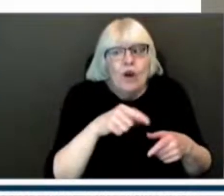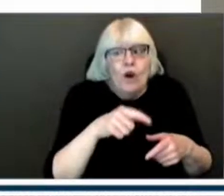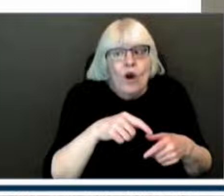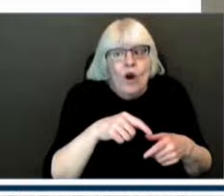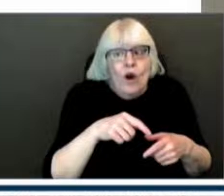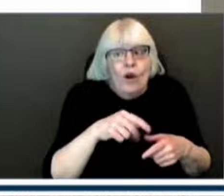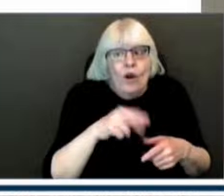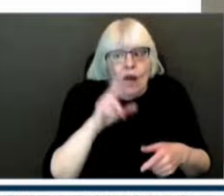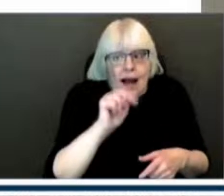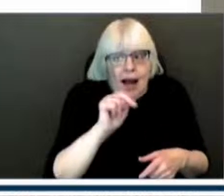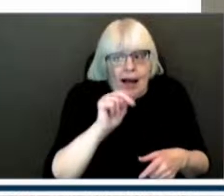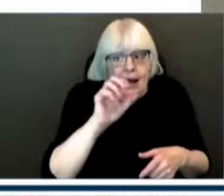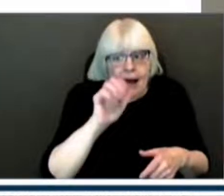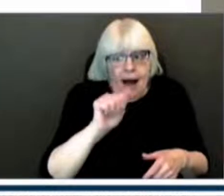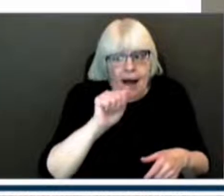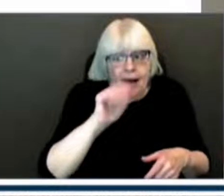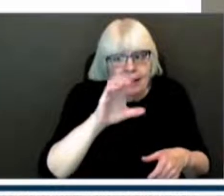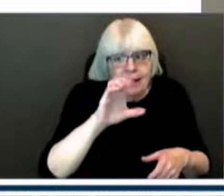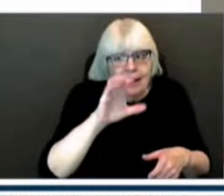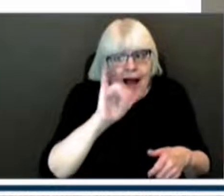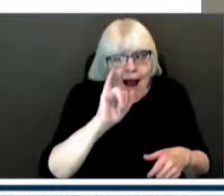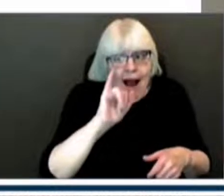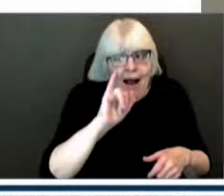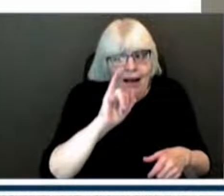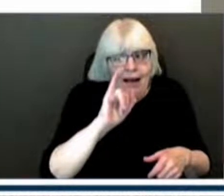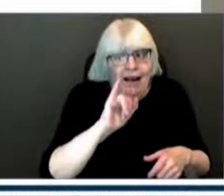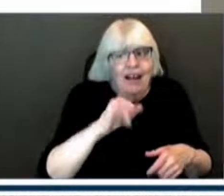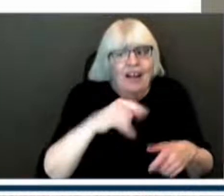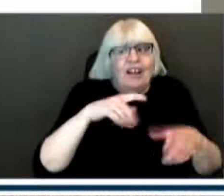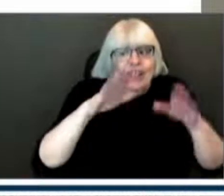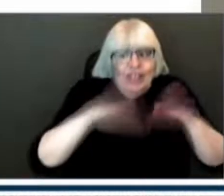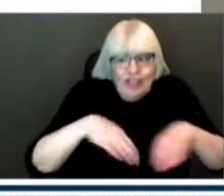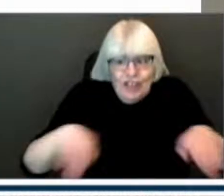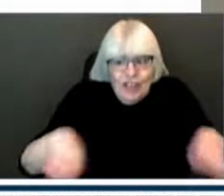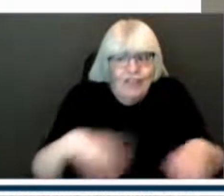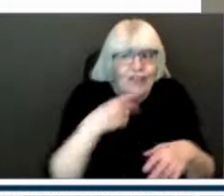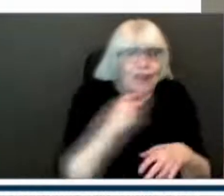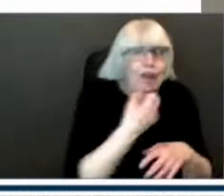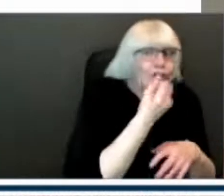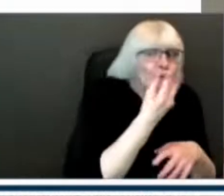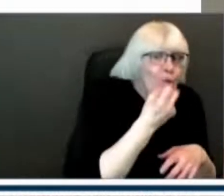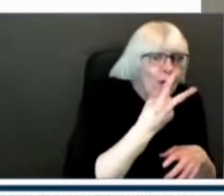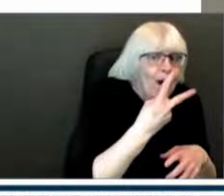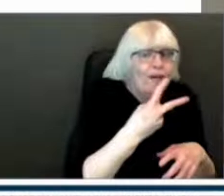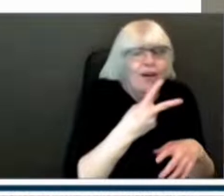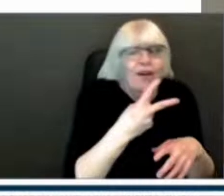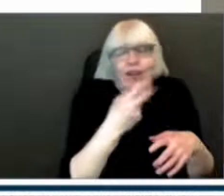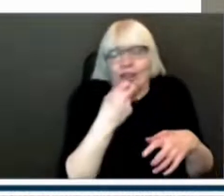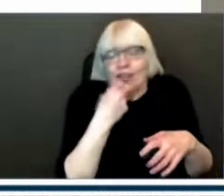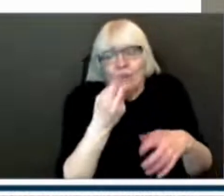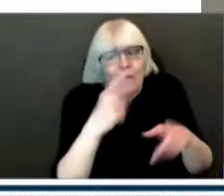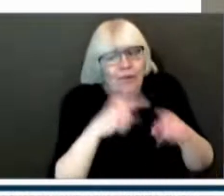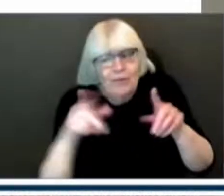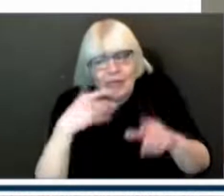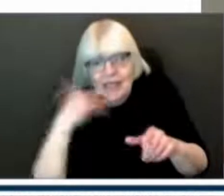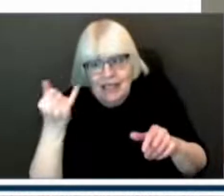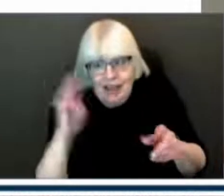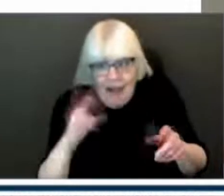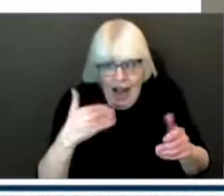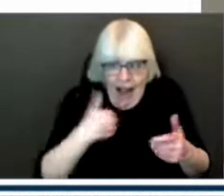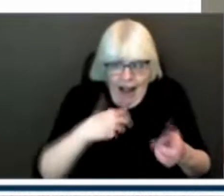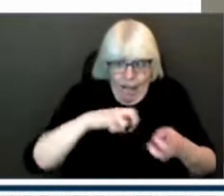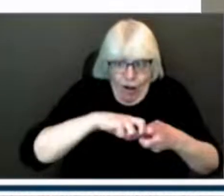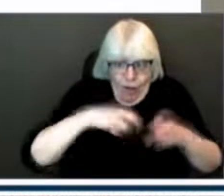a higher risk of severe illness, including those who have an underlying medical condition that puts them at increased risk,